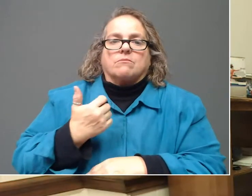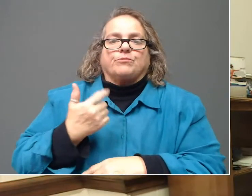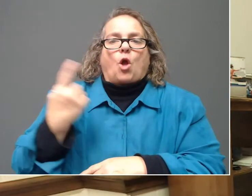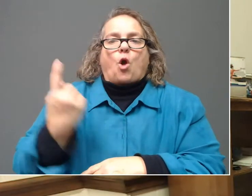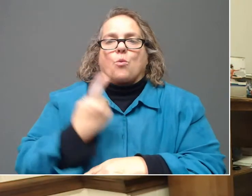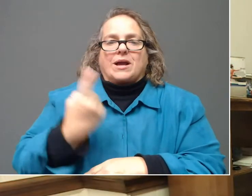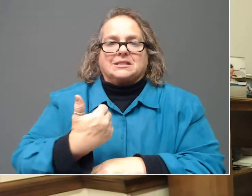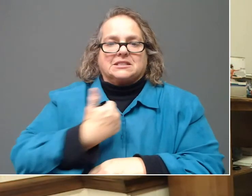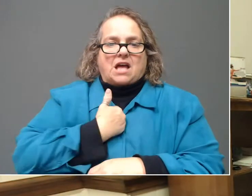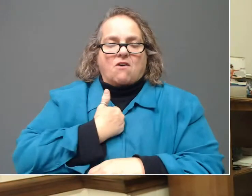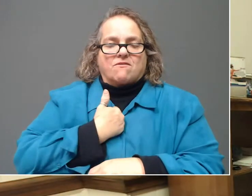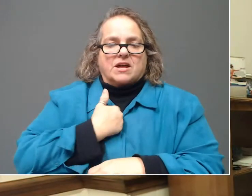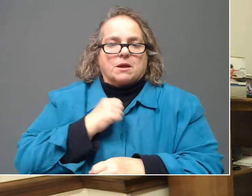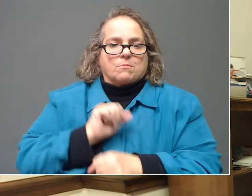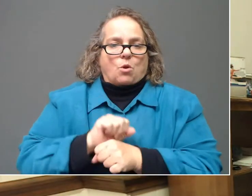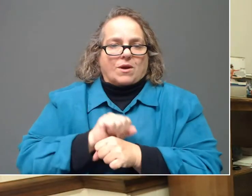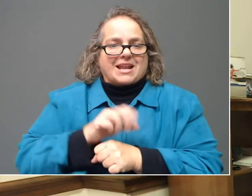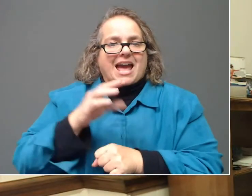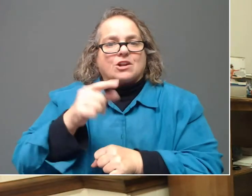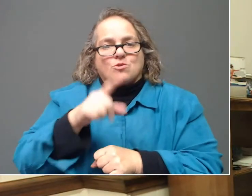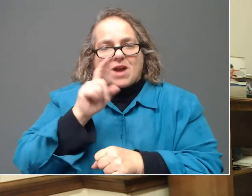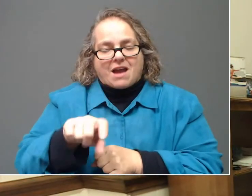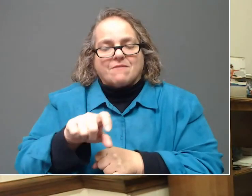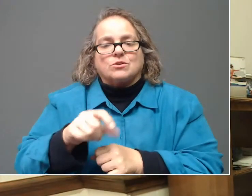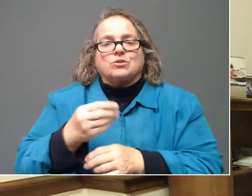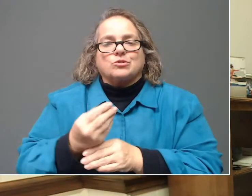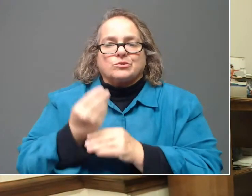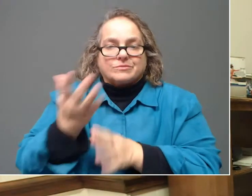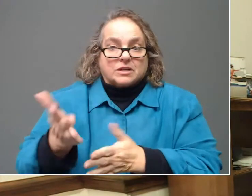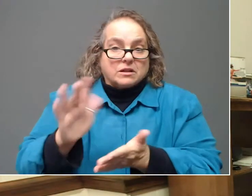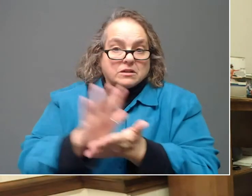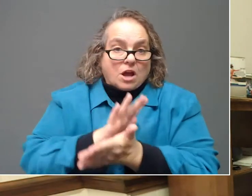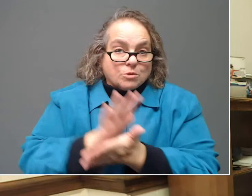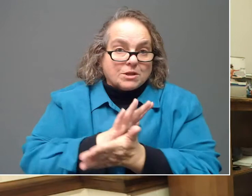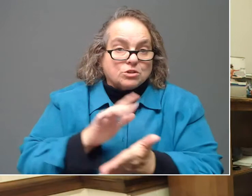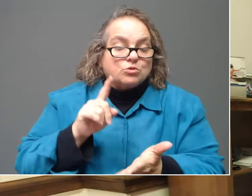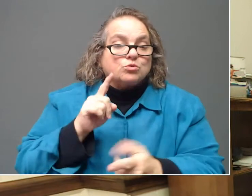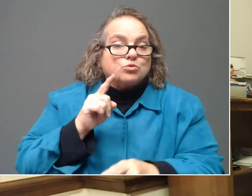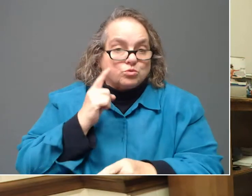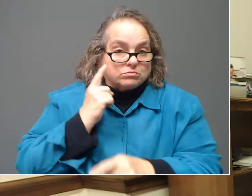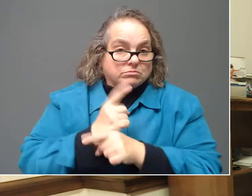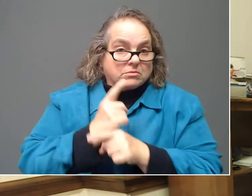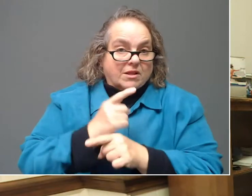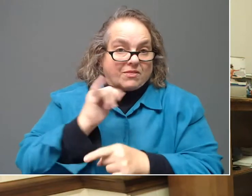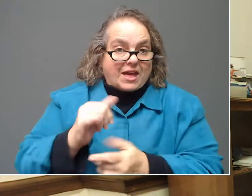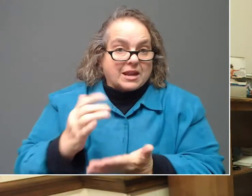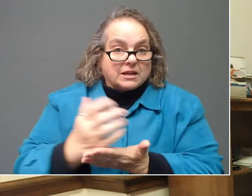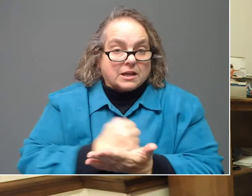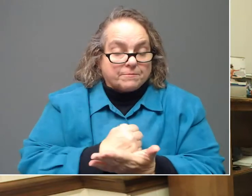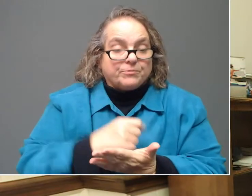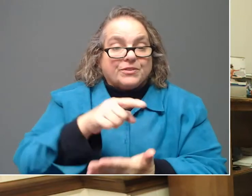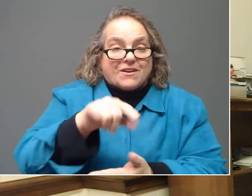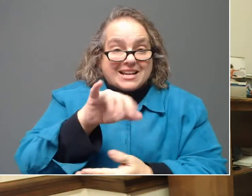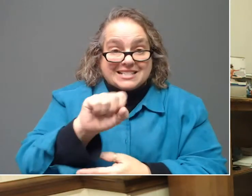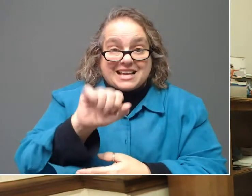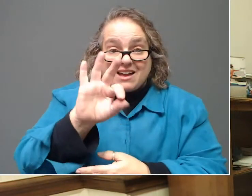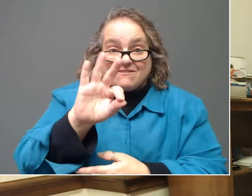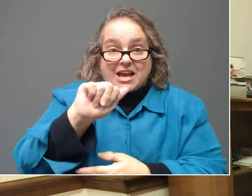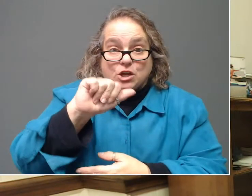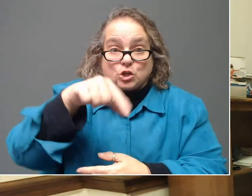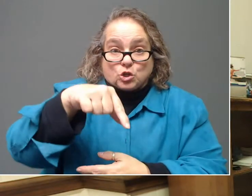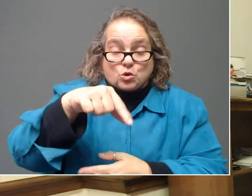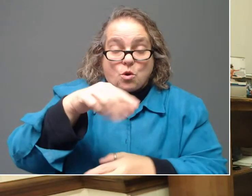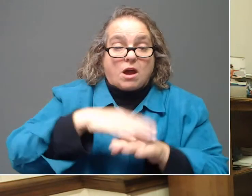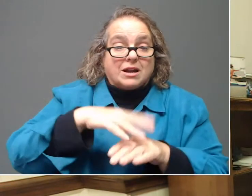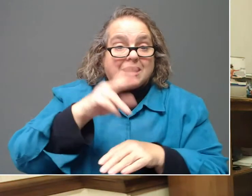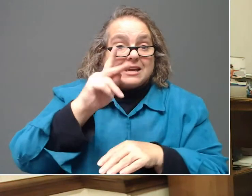submit documentation to substantiate that income. There is an FAQ that's going on the Kentucky Career Center